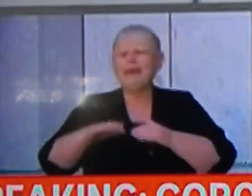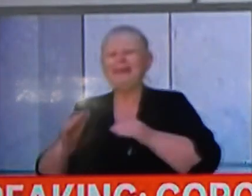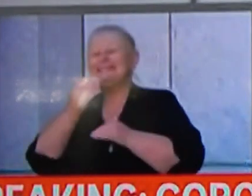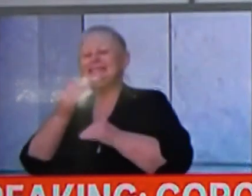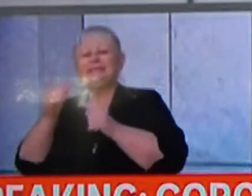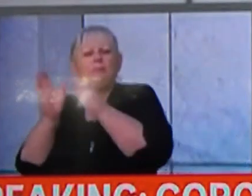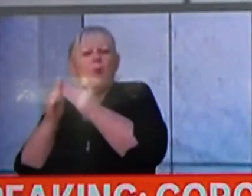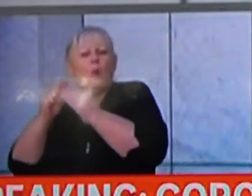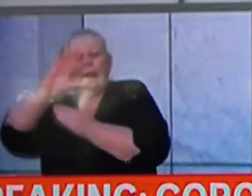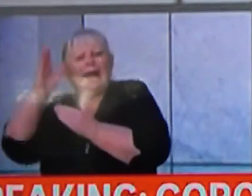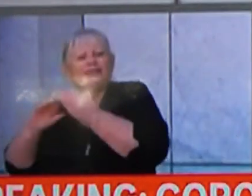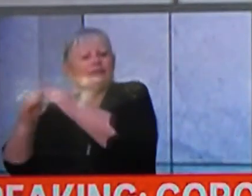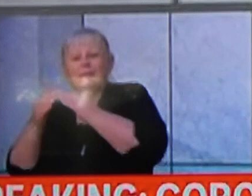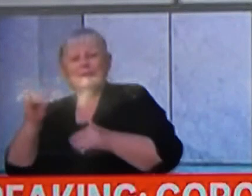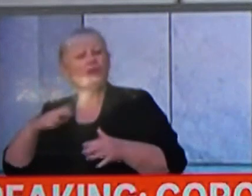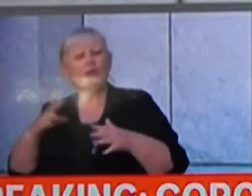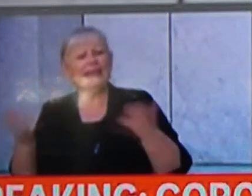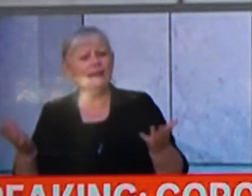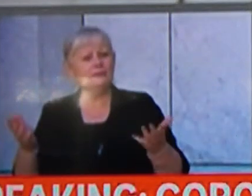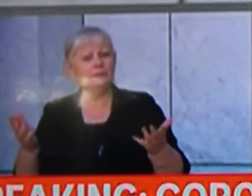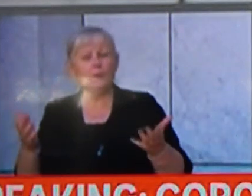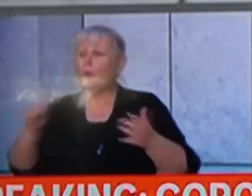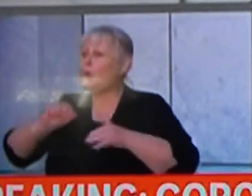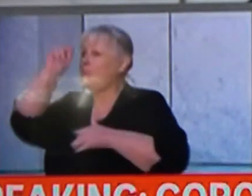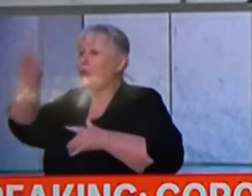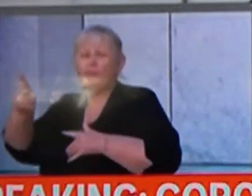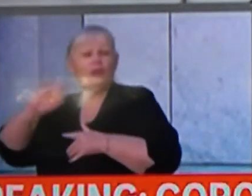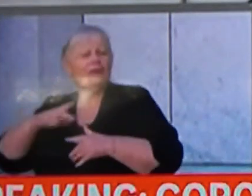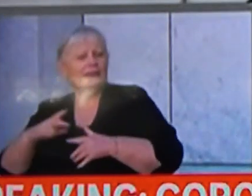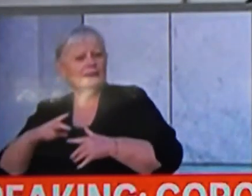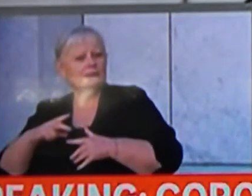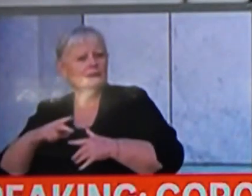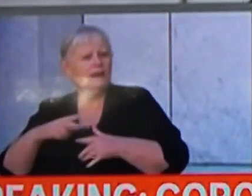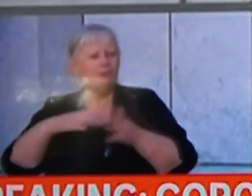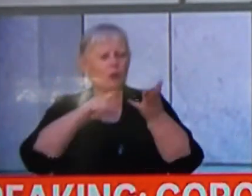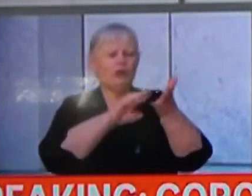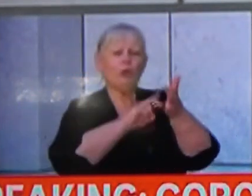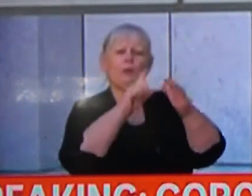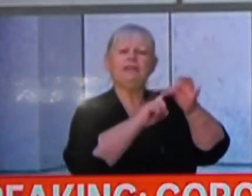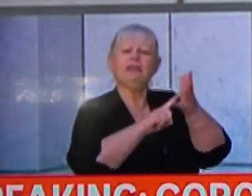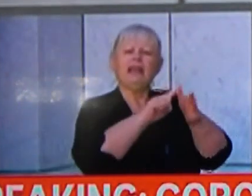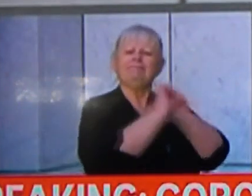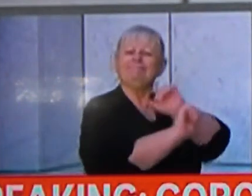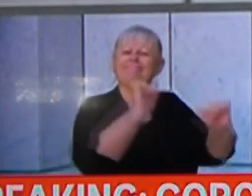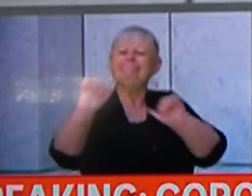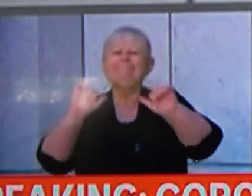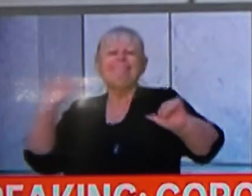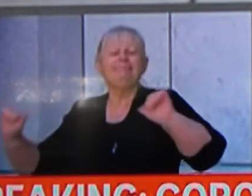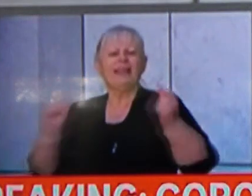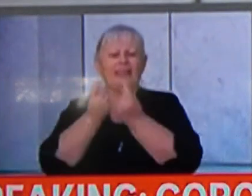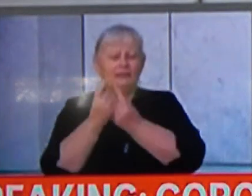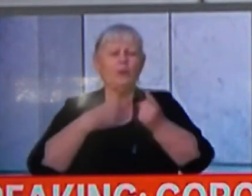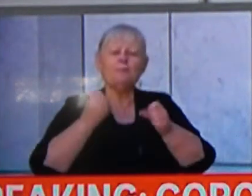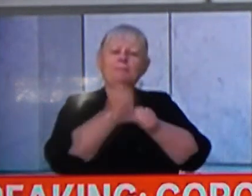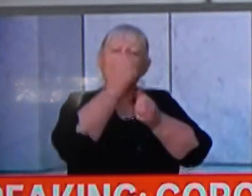in rural New South Wales or indeed in Perth or other parts of the country. But please be assured that what we're working on is